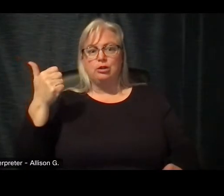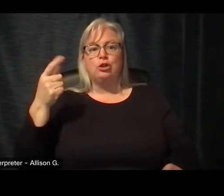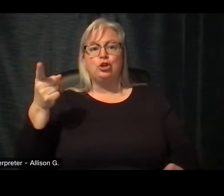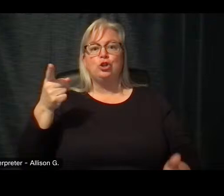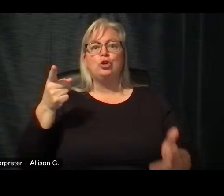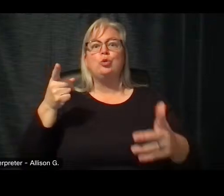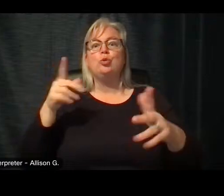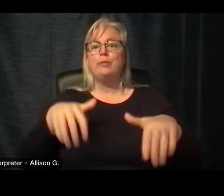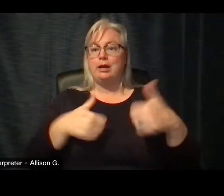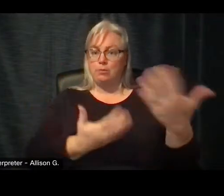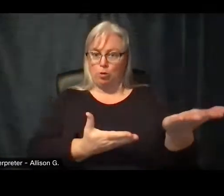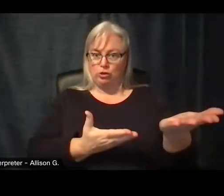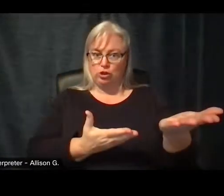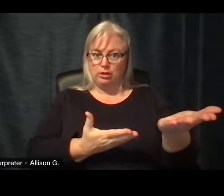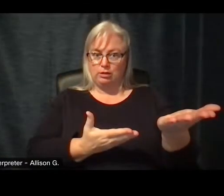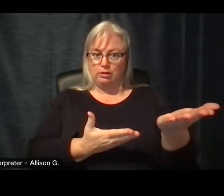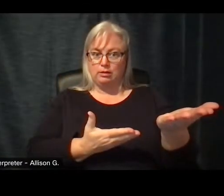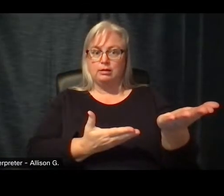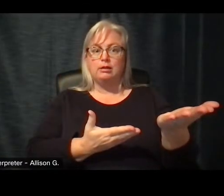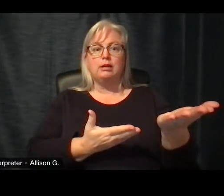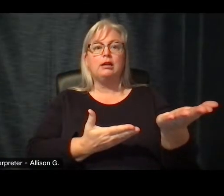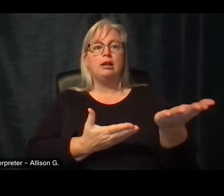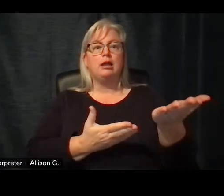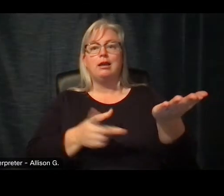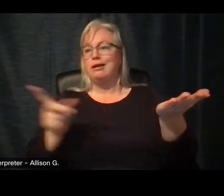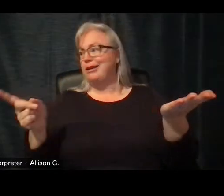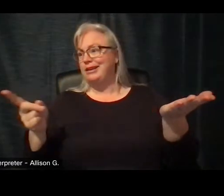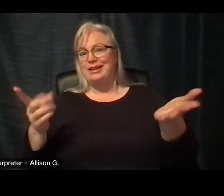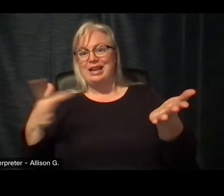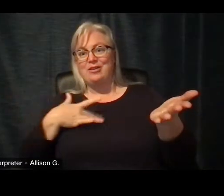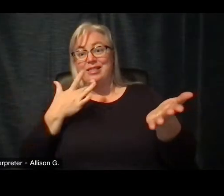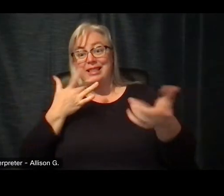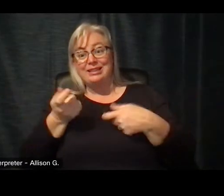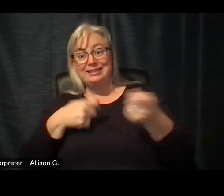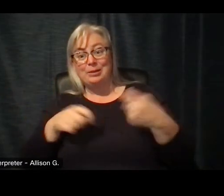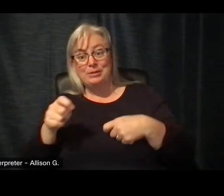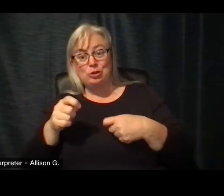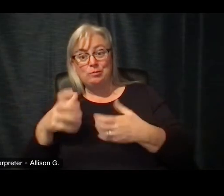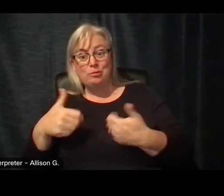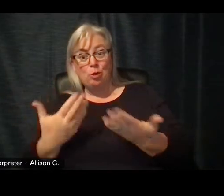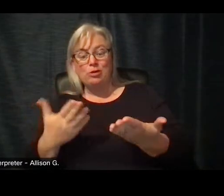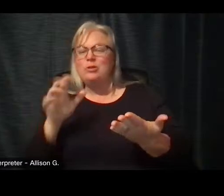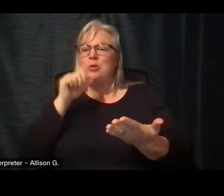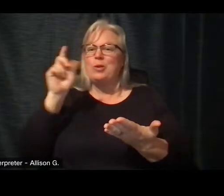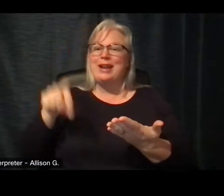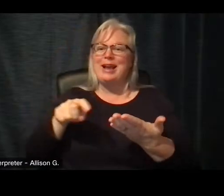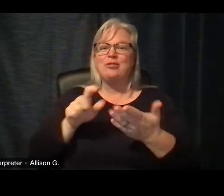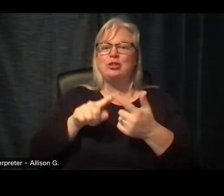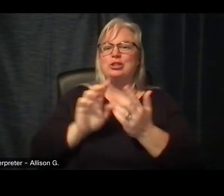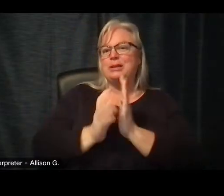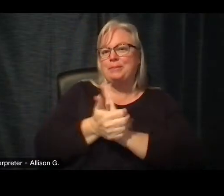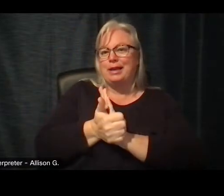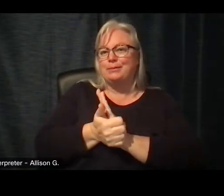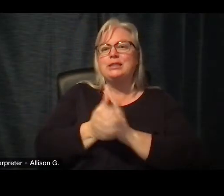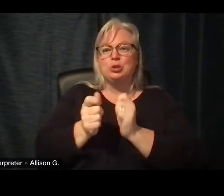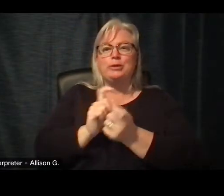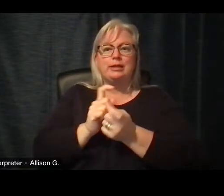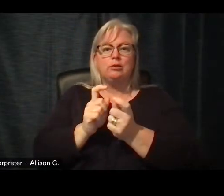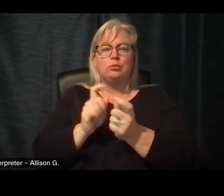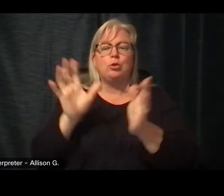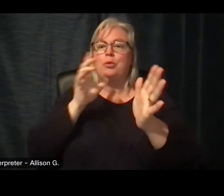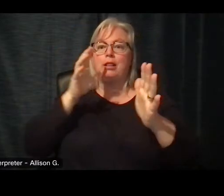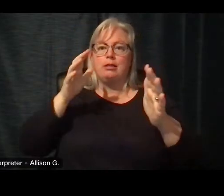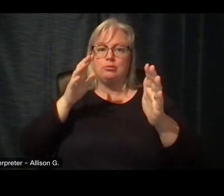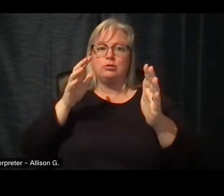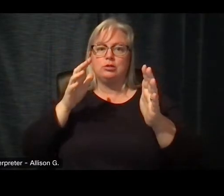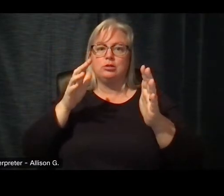a motion. Yep. And I would like to Have a substitute motion? have a, well, we don't even Or have to. we You just- seconded it, so we can change it. Okay. As long